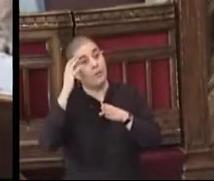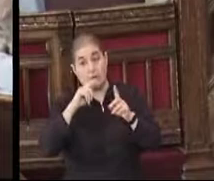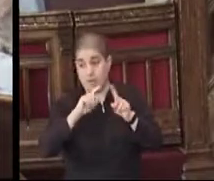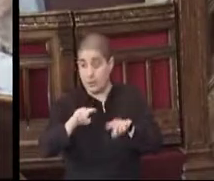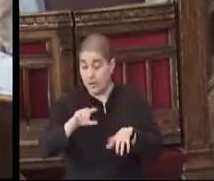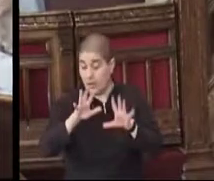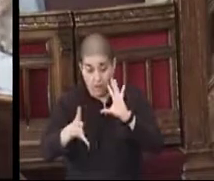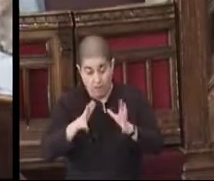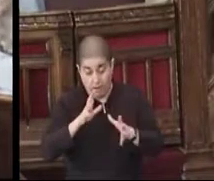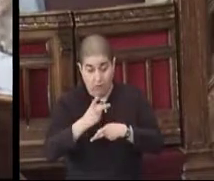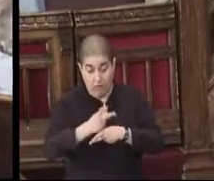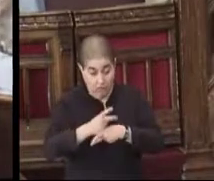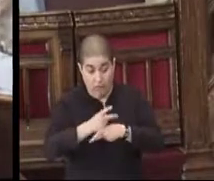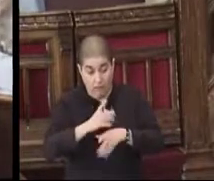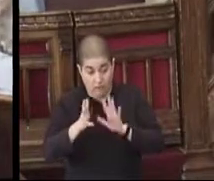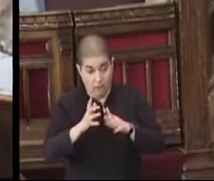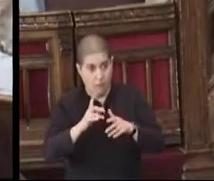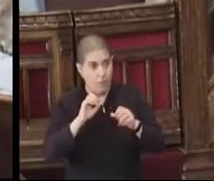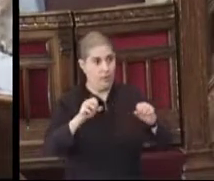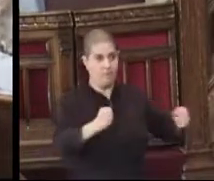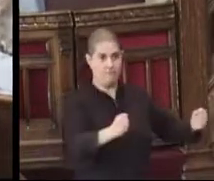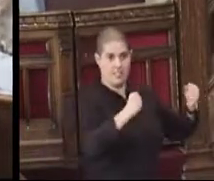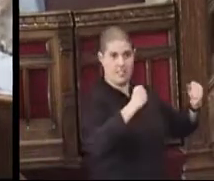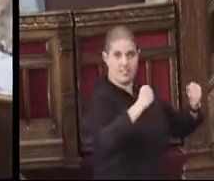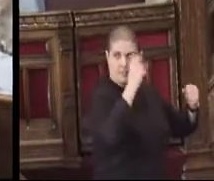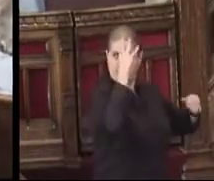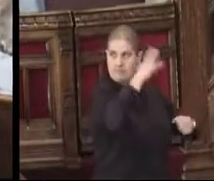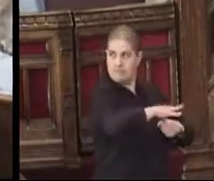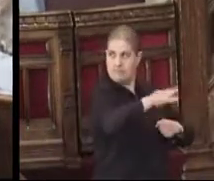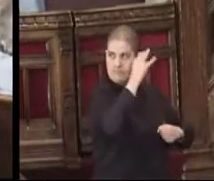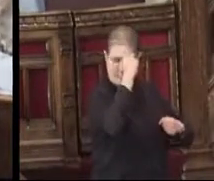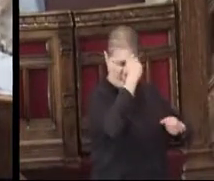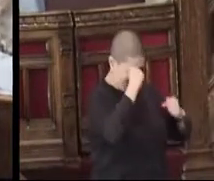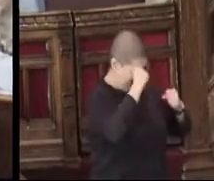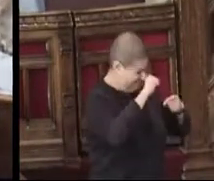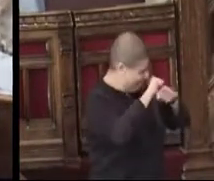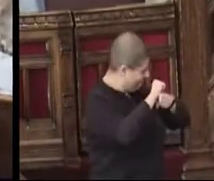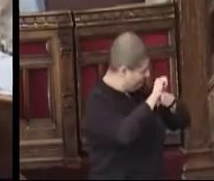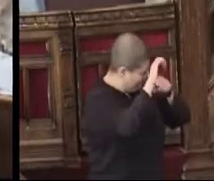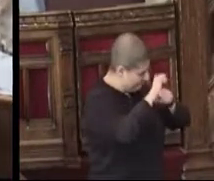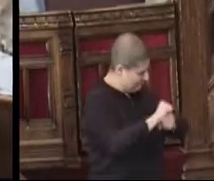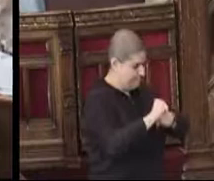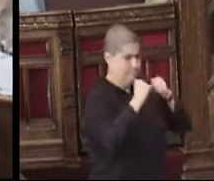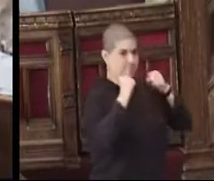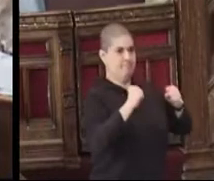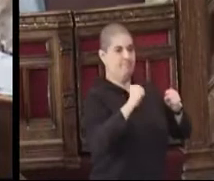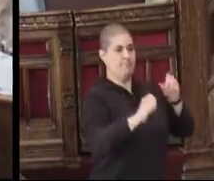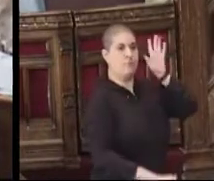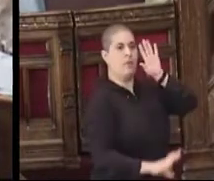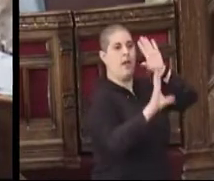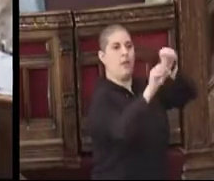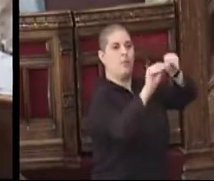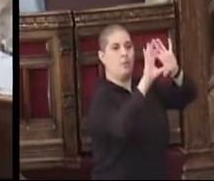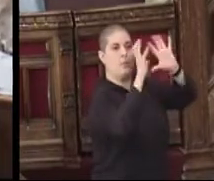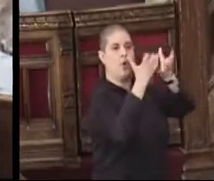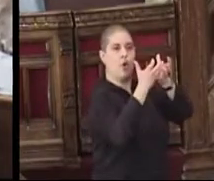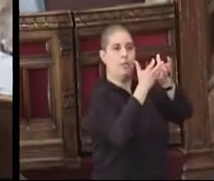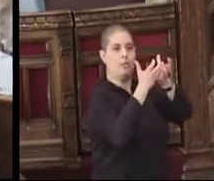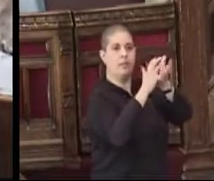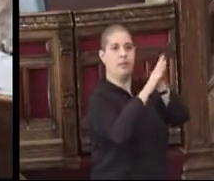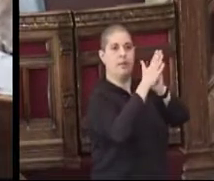get people in shape spiritually so they can go out and take on the world to make it a better place? I would say it's a bit of